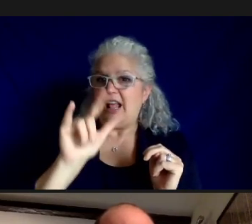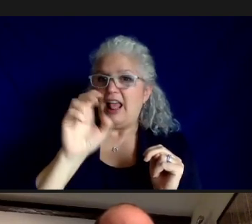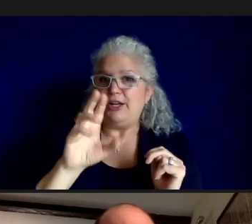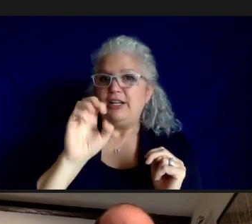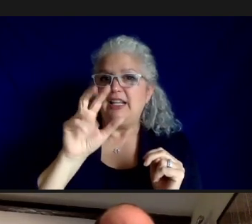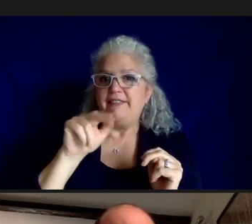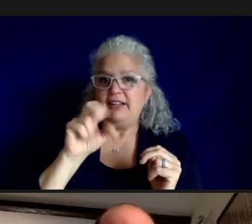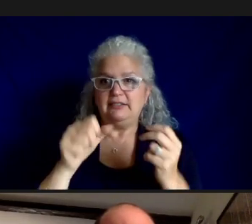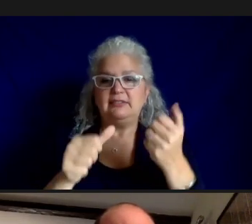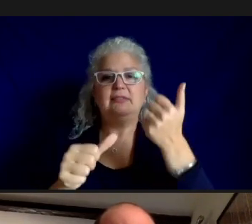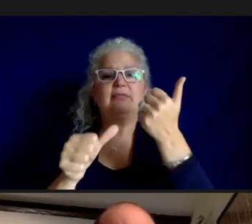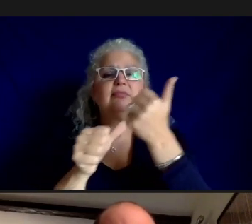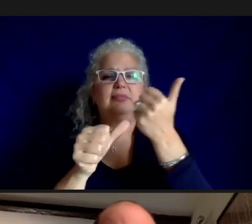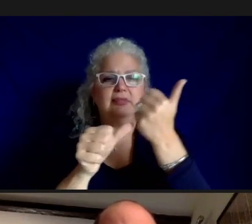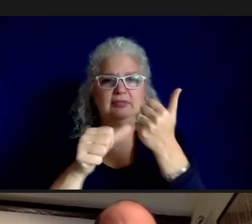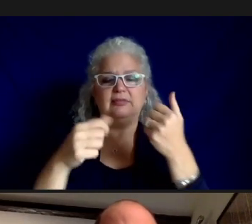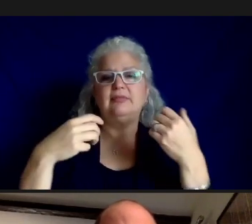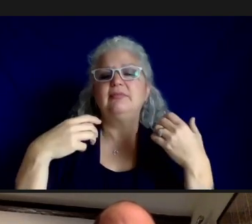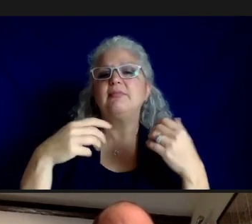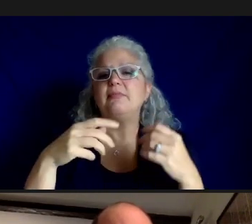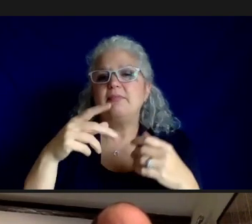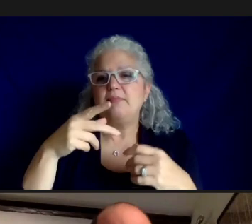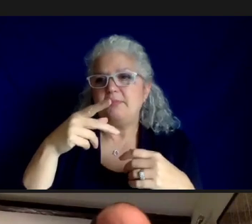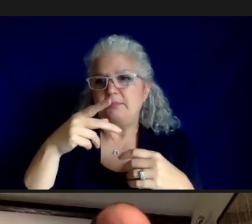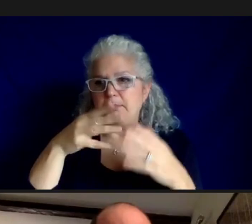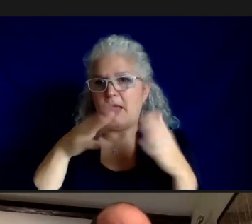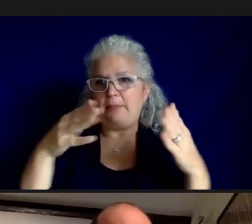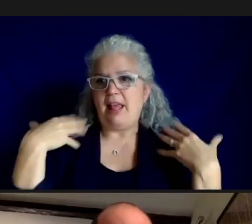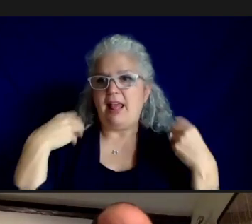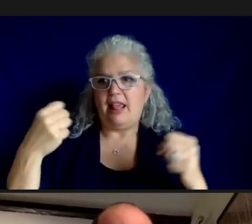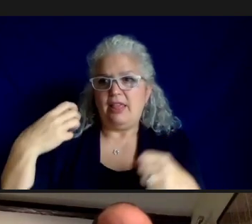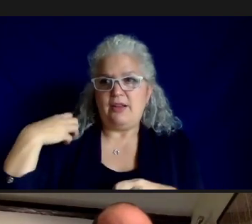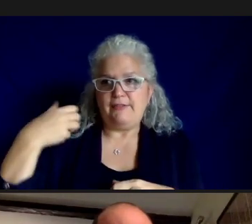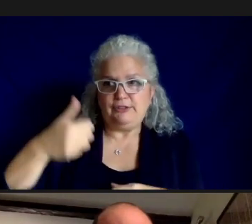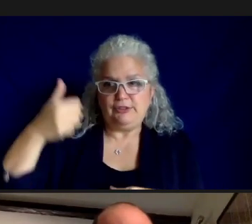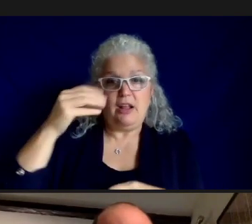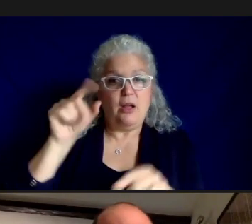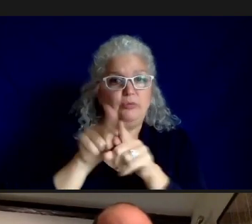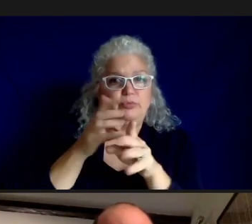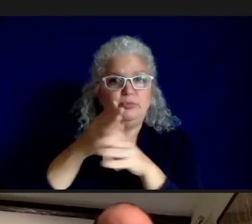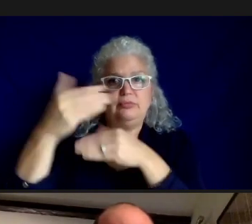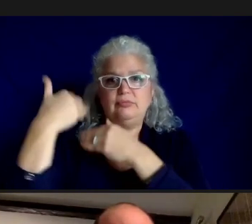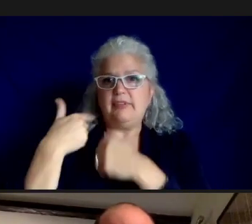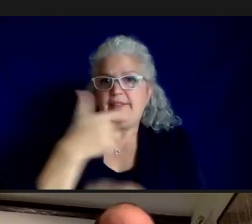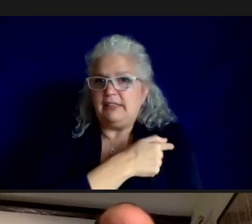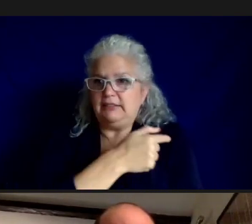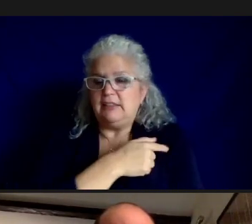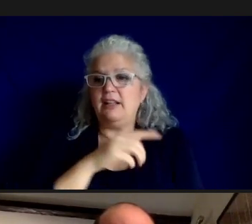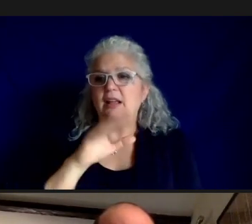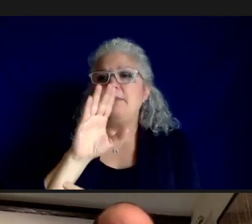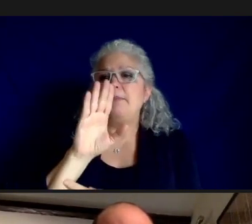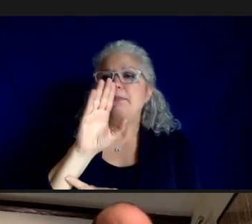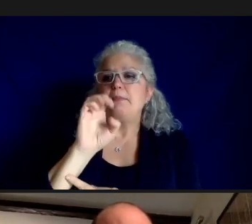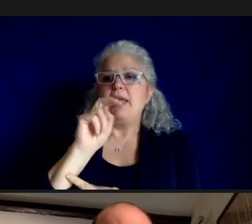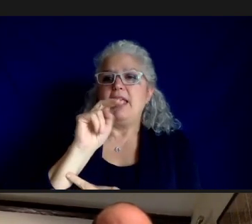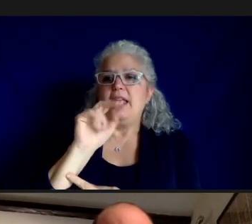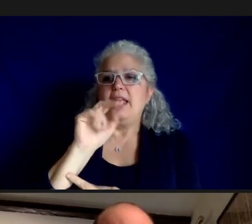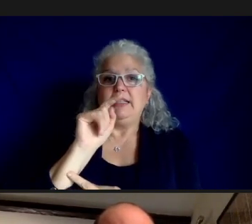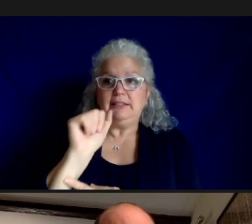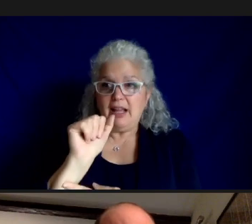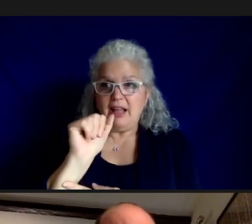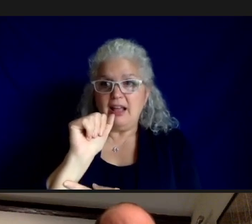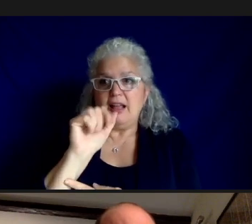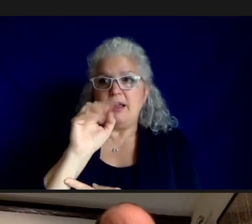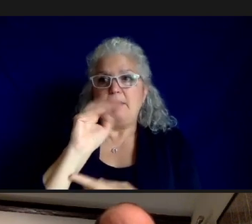of the Emergency Operations Center. And our panel is rounded out by Benita McLaren, who is the director of Marin Health